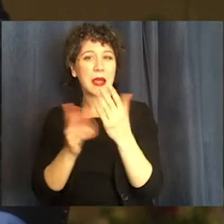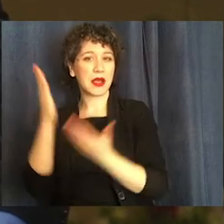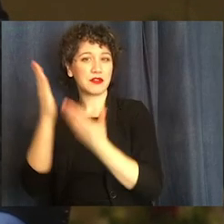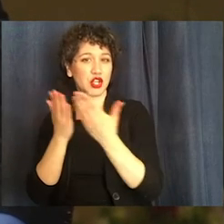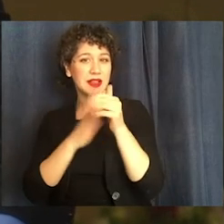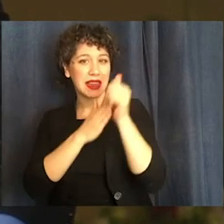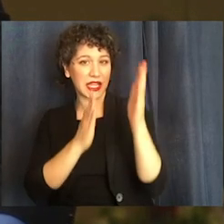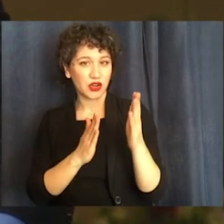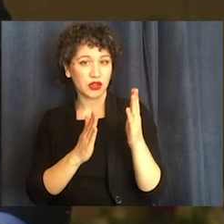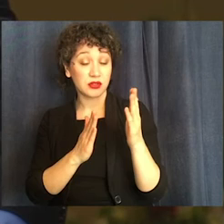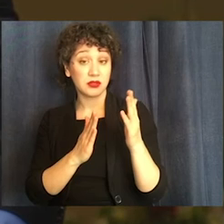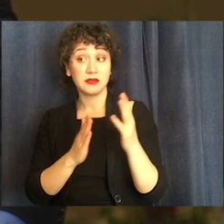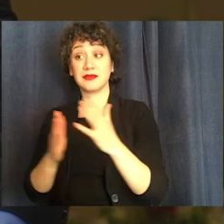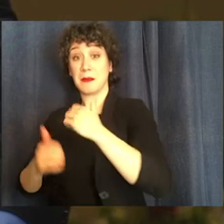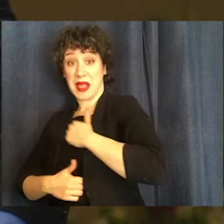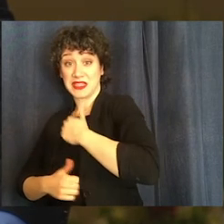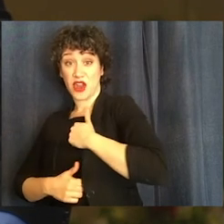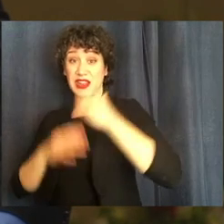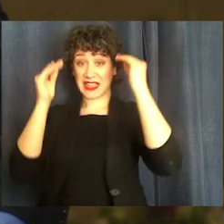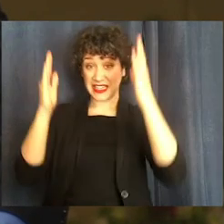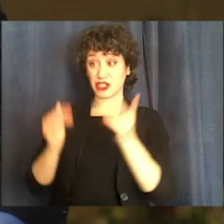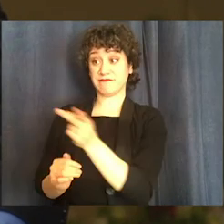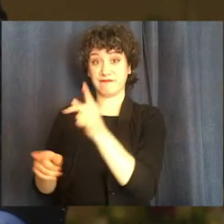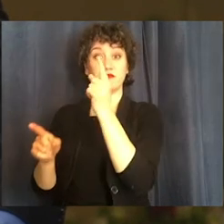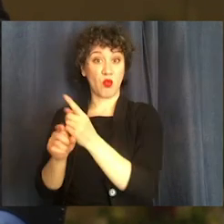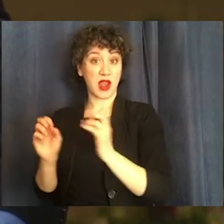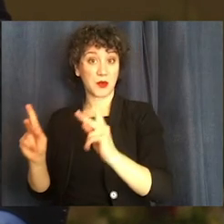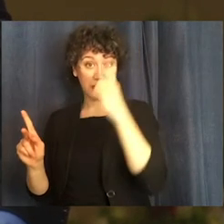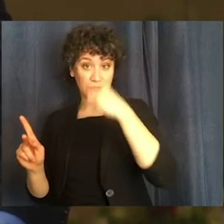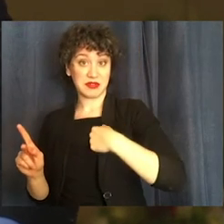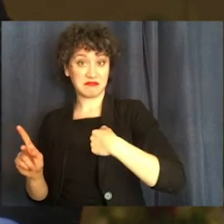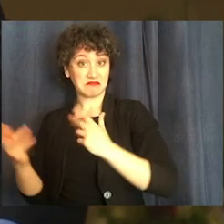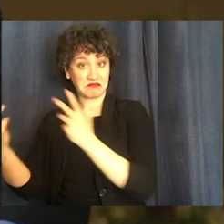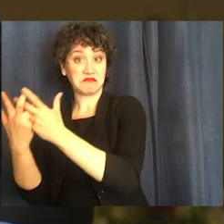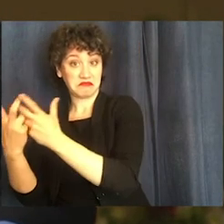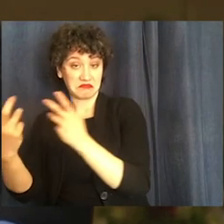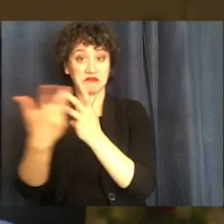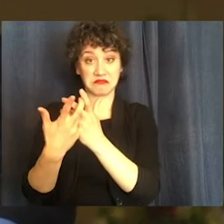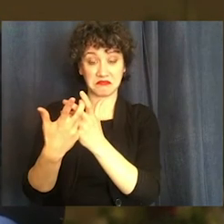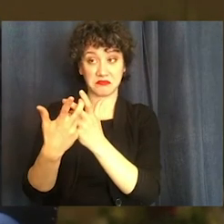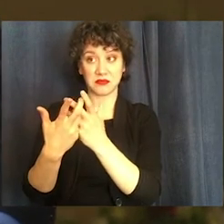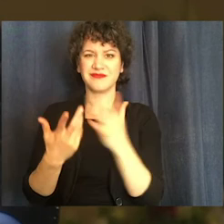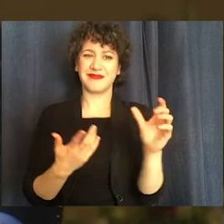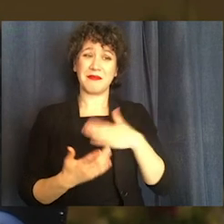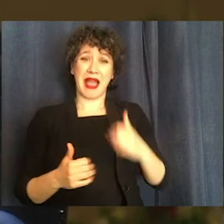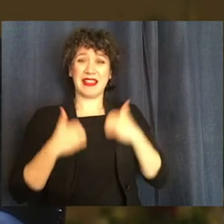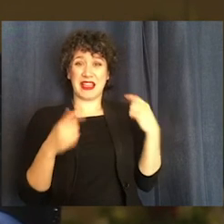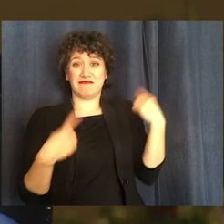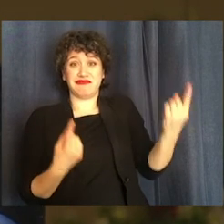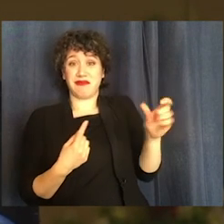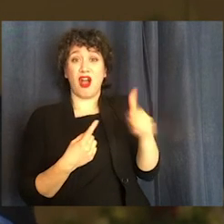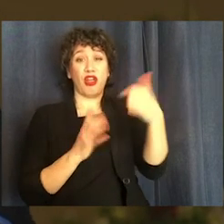in my life, and I would say more about them tonight, but we only have so much time this evening. And one of the best things about